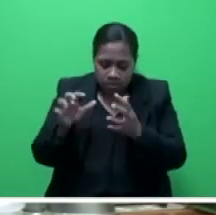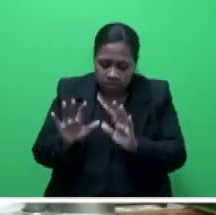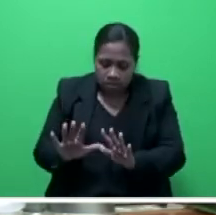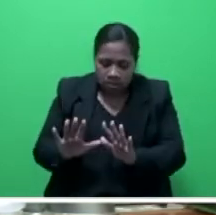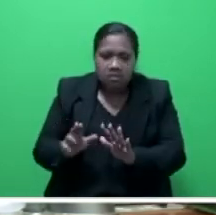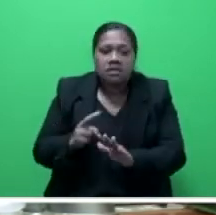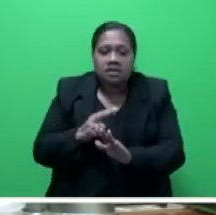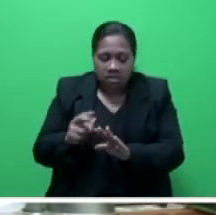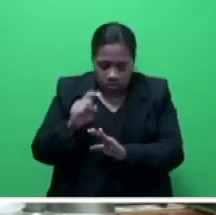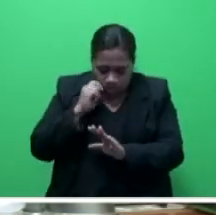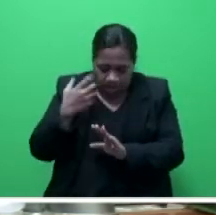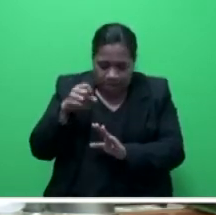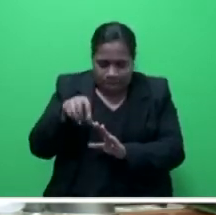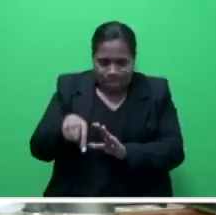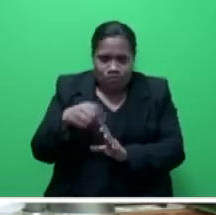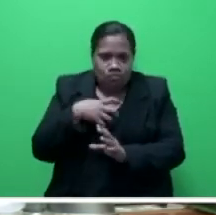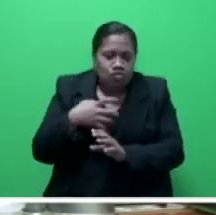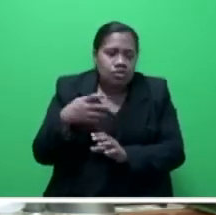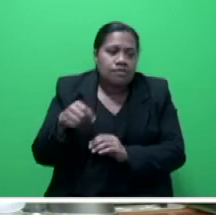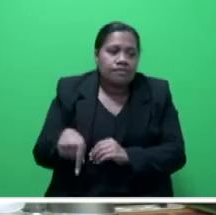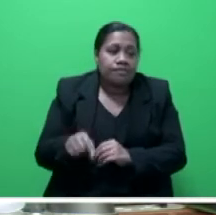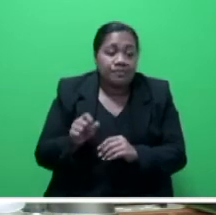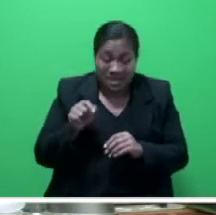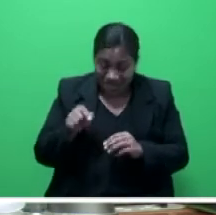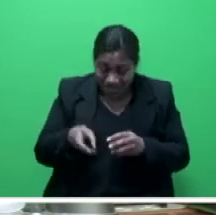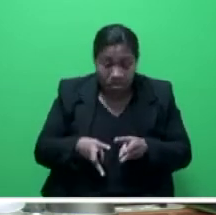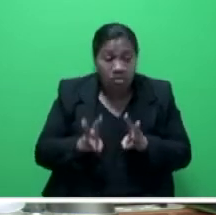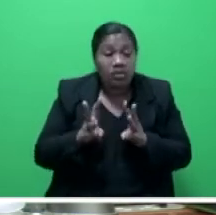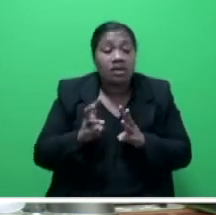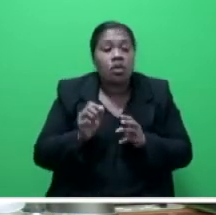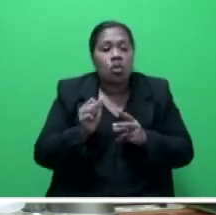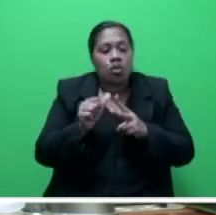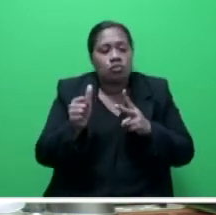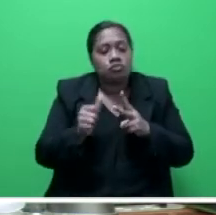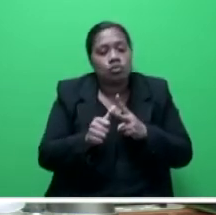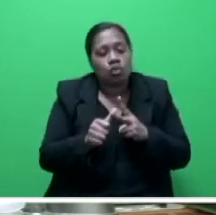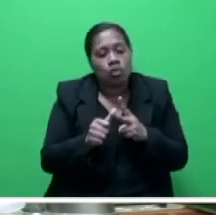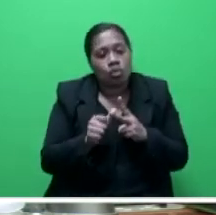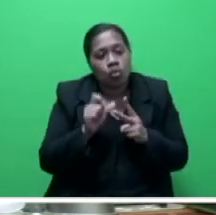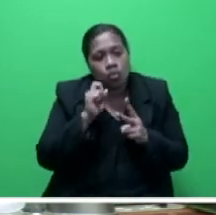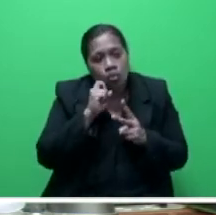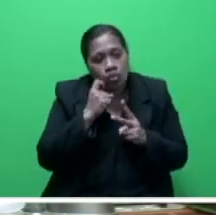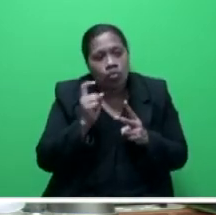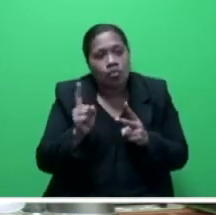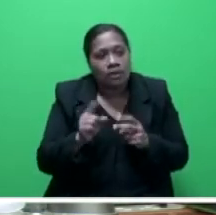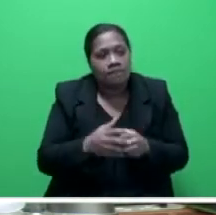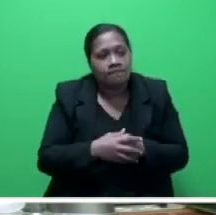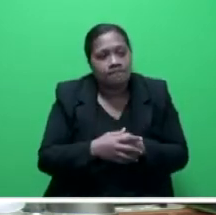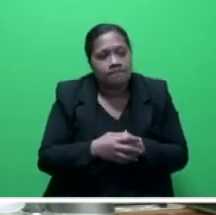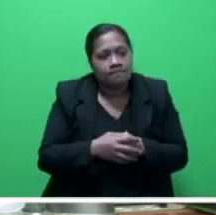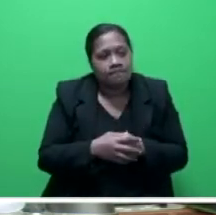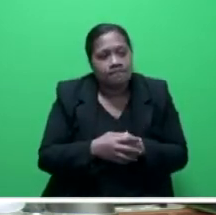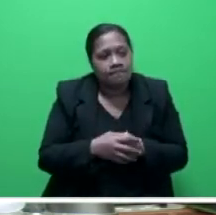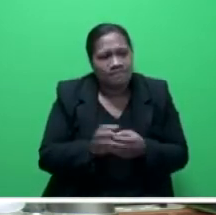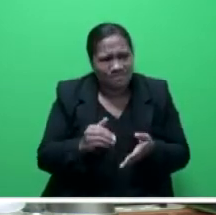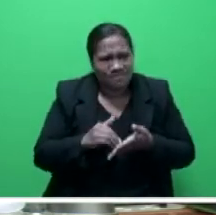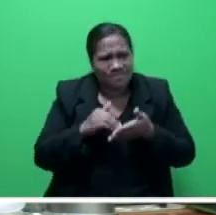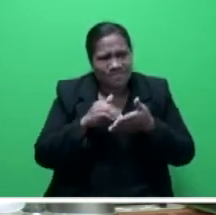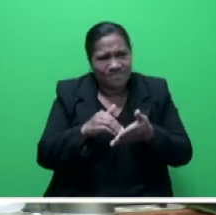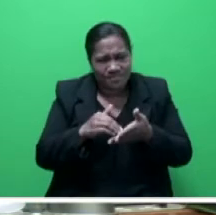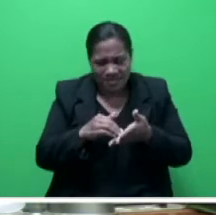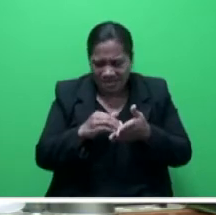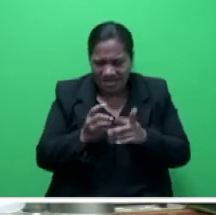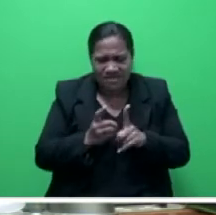farm. Mr. Speaker, in that way, we will also be enhancing the developing of compost in